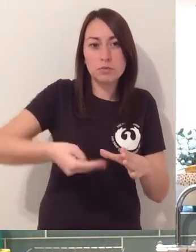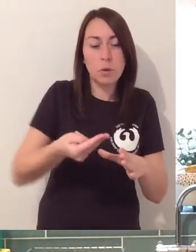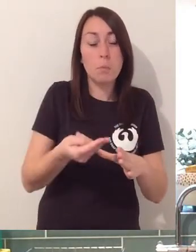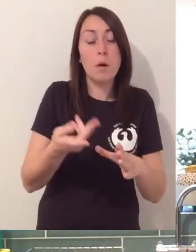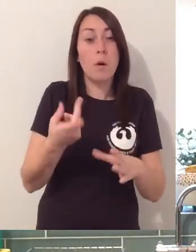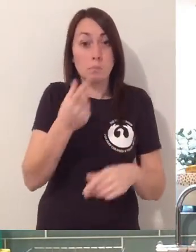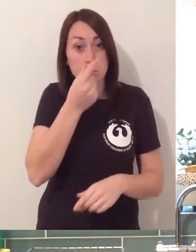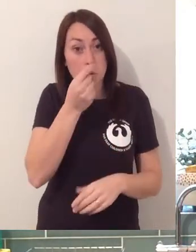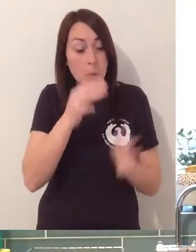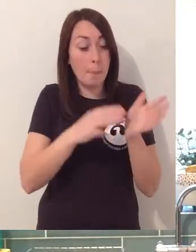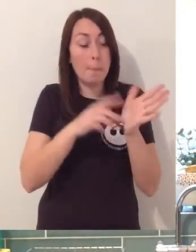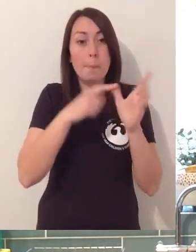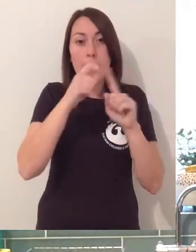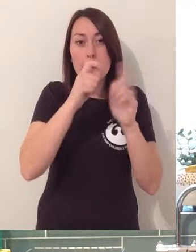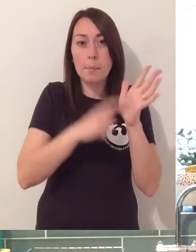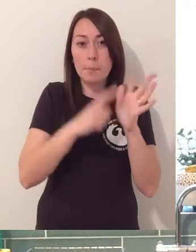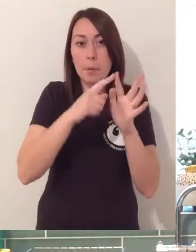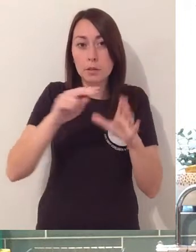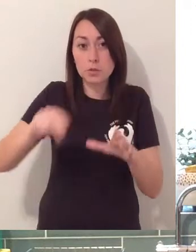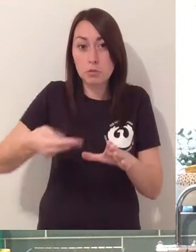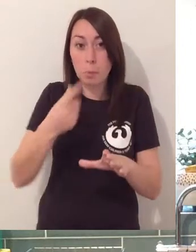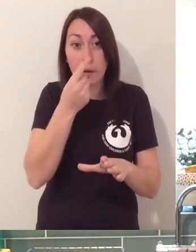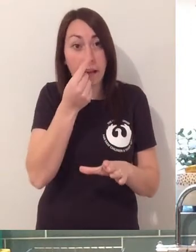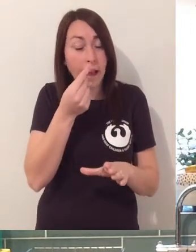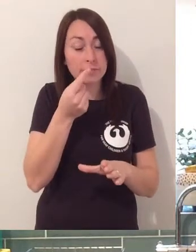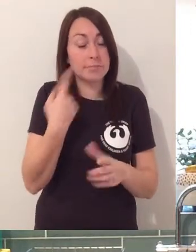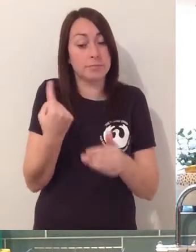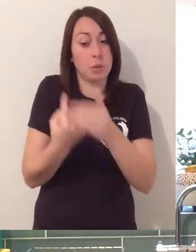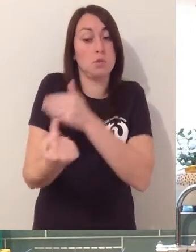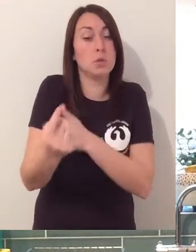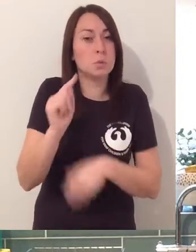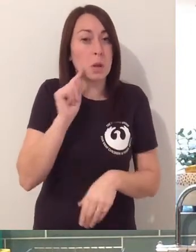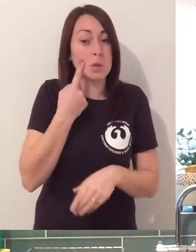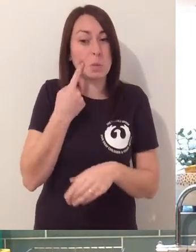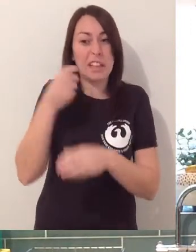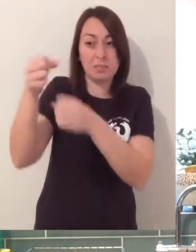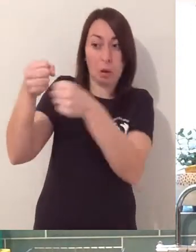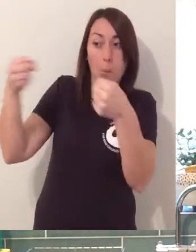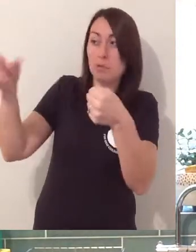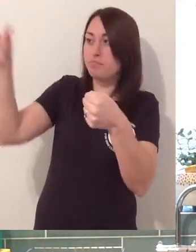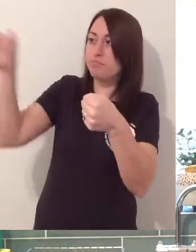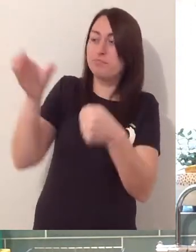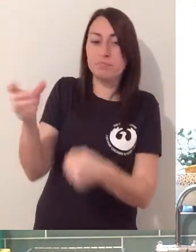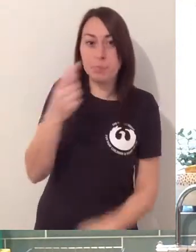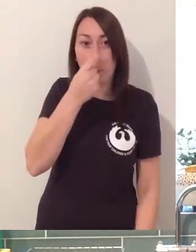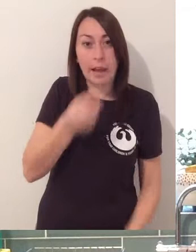syrup if you've got that as well. Whatever you've got that's a little bit sweet that you can get out of your cupboard.